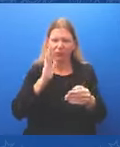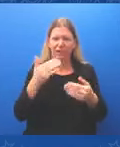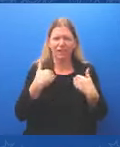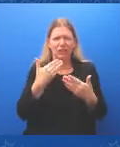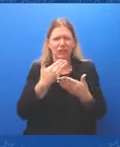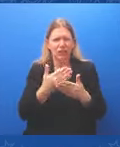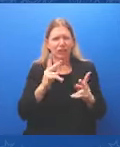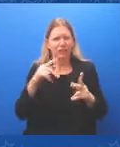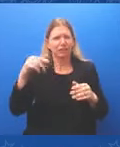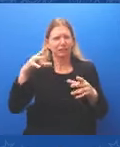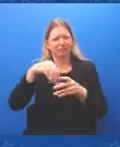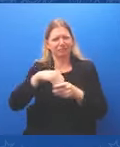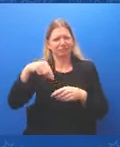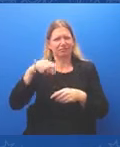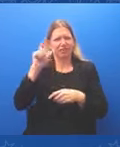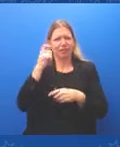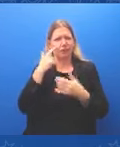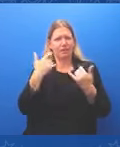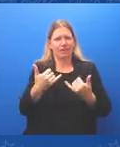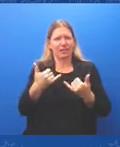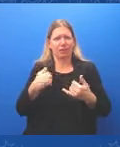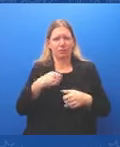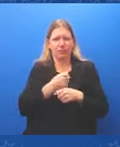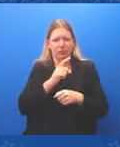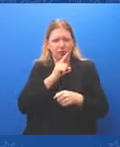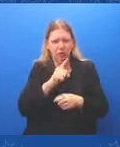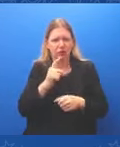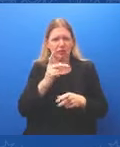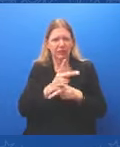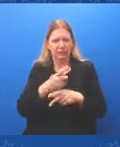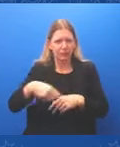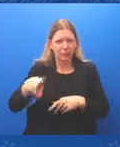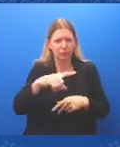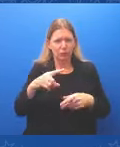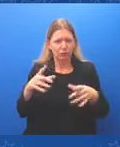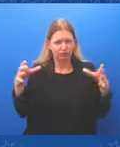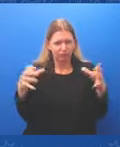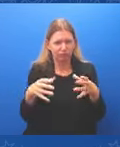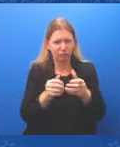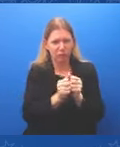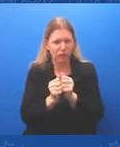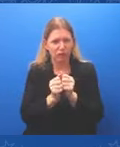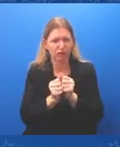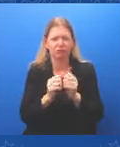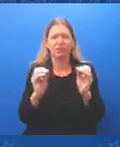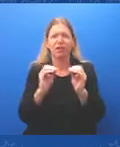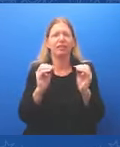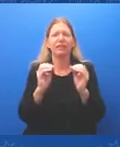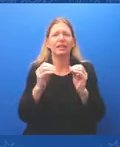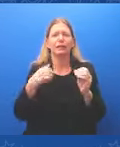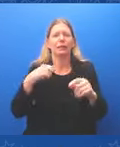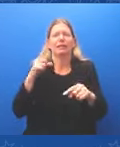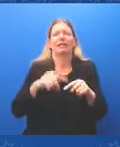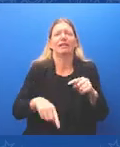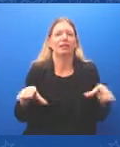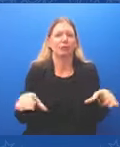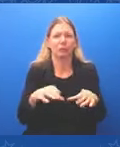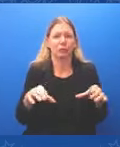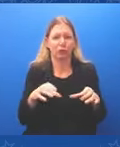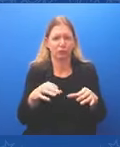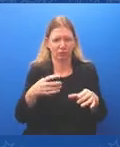capacity when we have you on our side. Every time I'd walk out of my grandfather Finnegan's home up in Scranton,